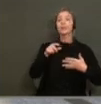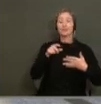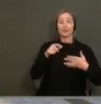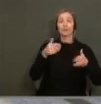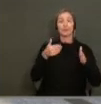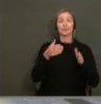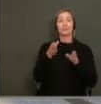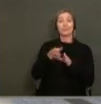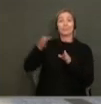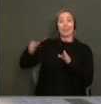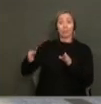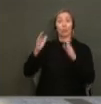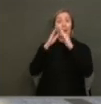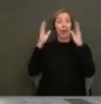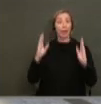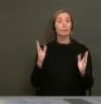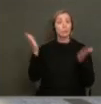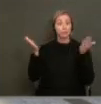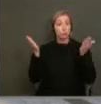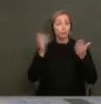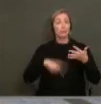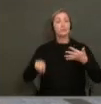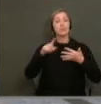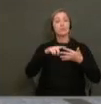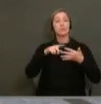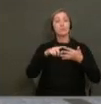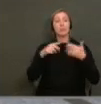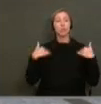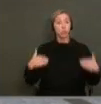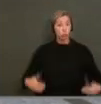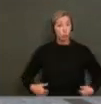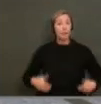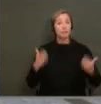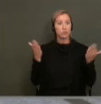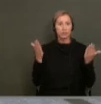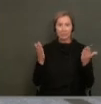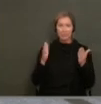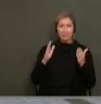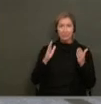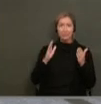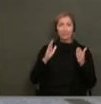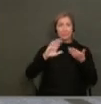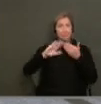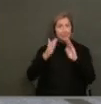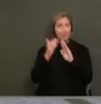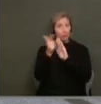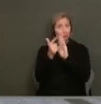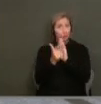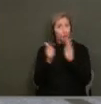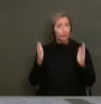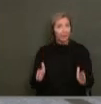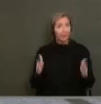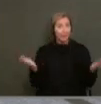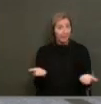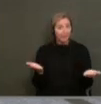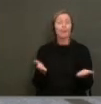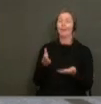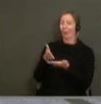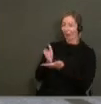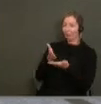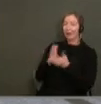Neighborhood and housing services, human services. Oh, is the city attorney here? All right, we are not getting in